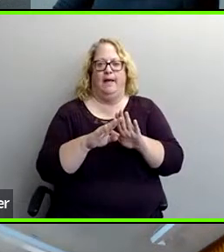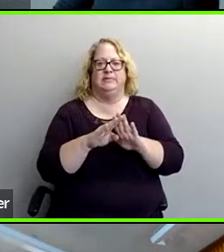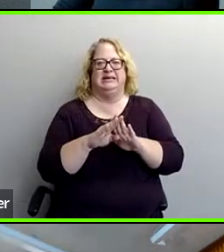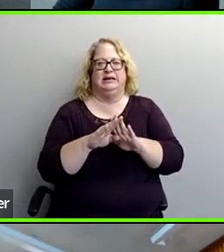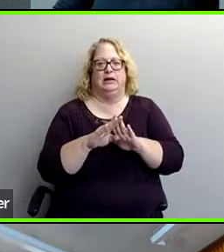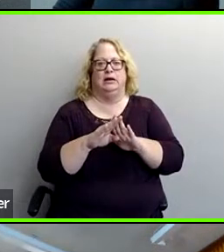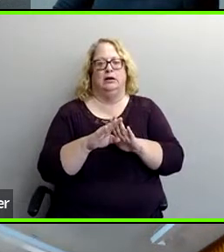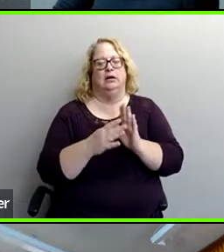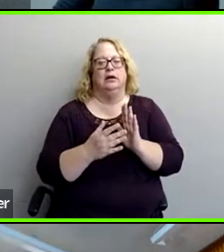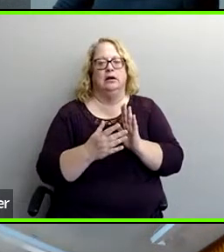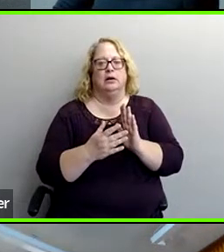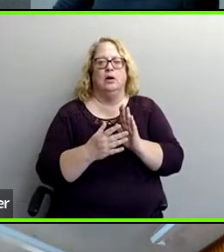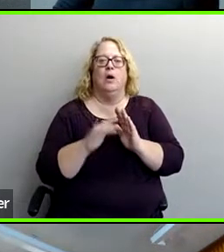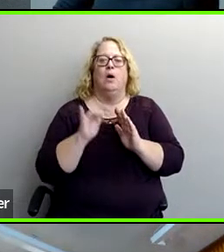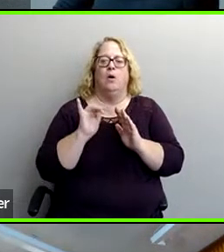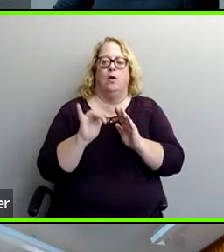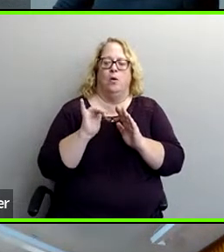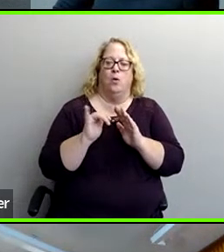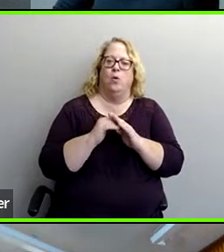of,